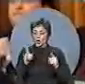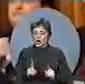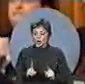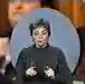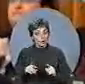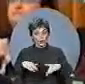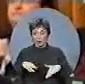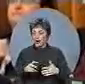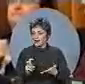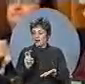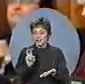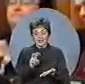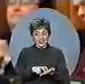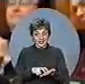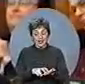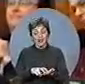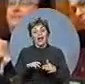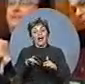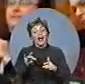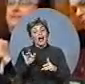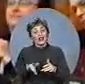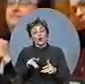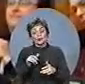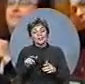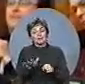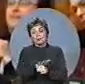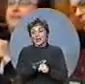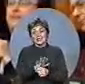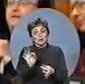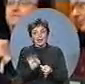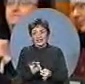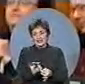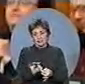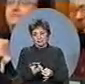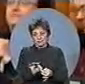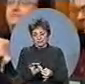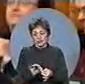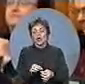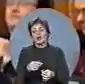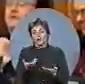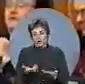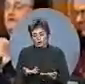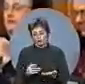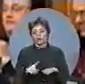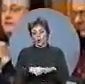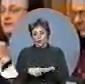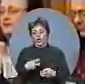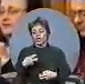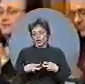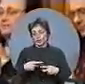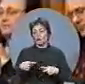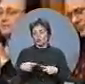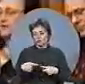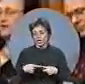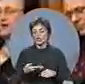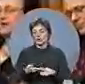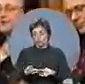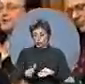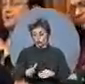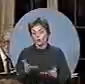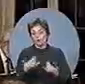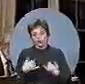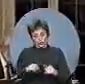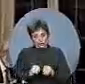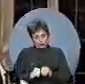clarity. As these working groups put this clarity together, Mr. Speaker, and answer those technical questions, we look forward to continuing to support that protocol in the days